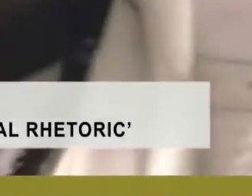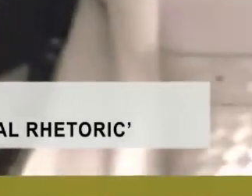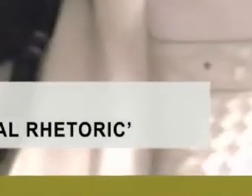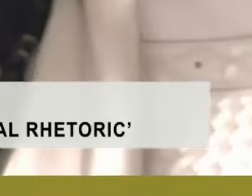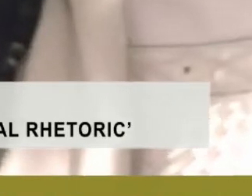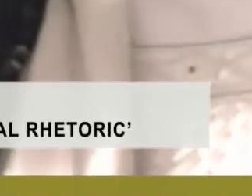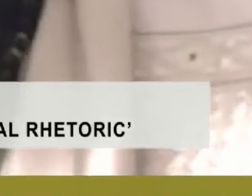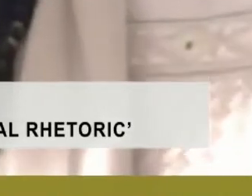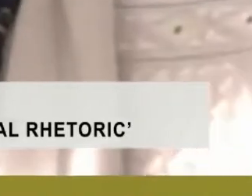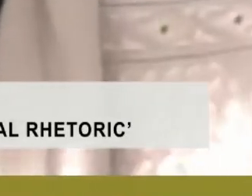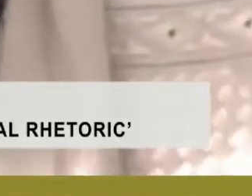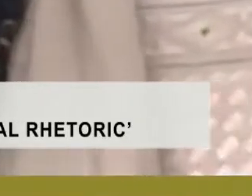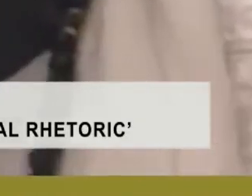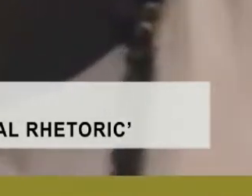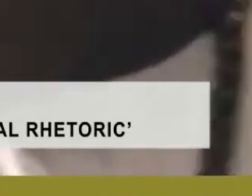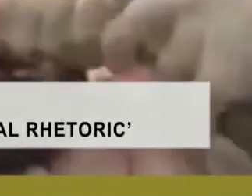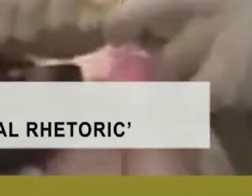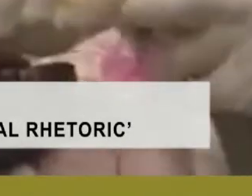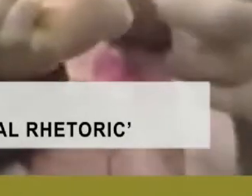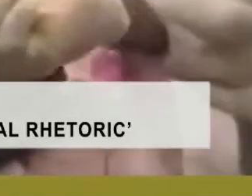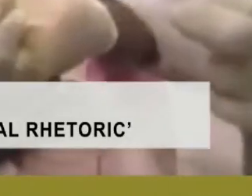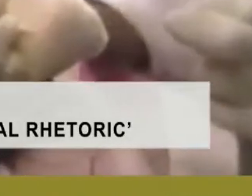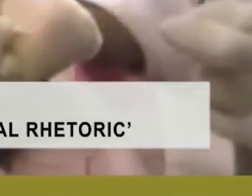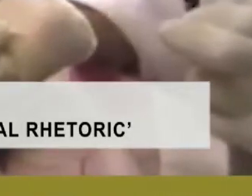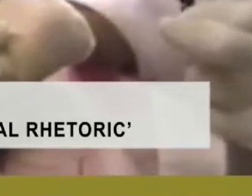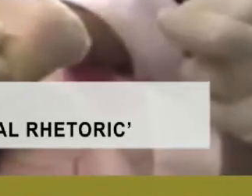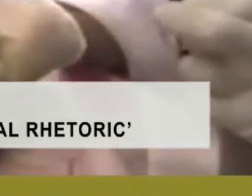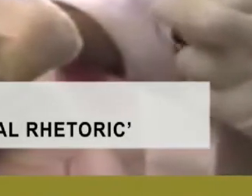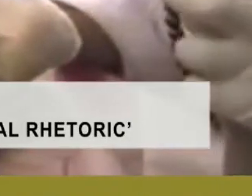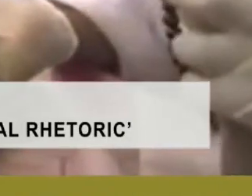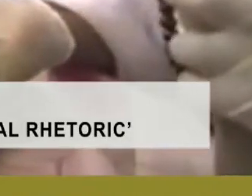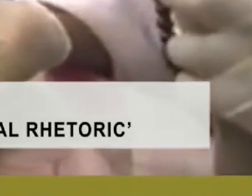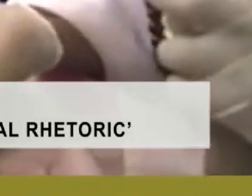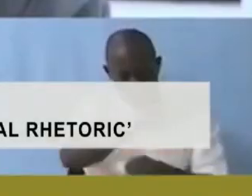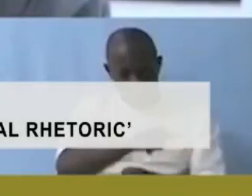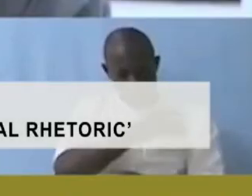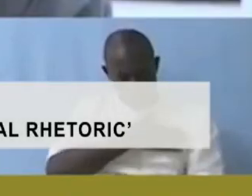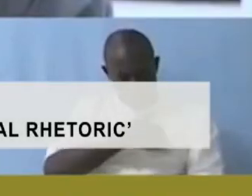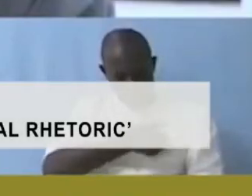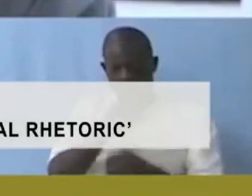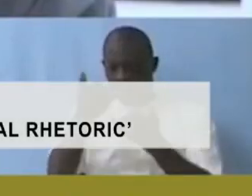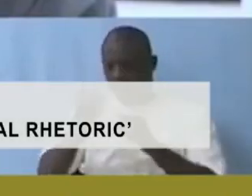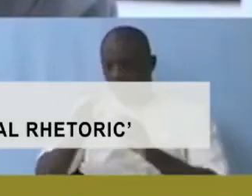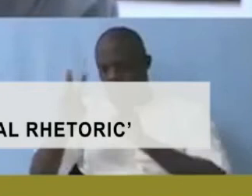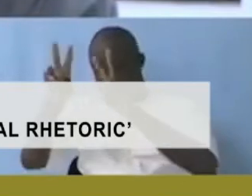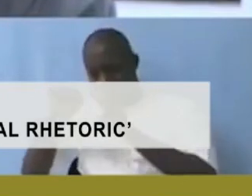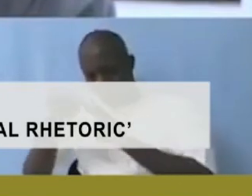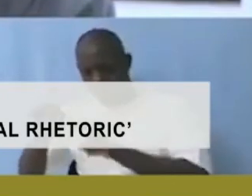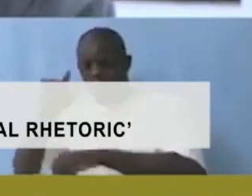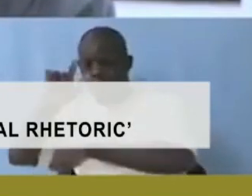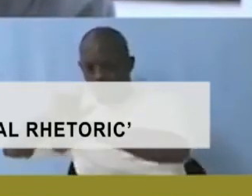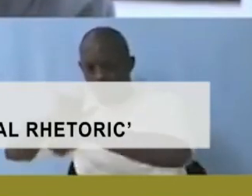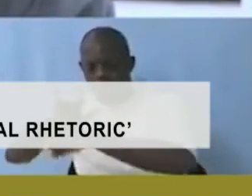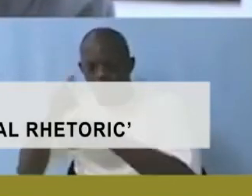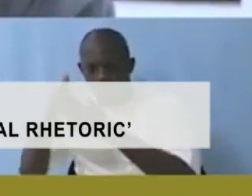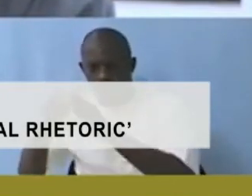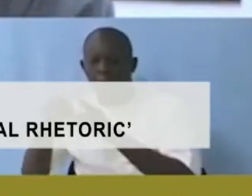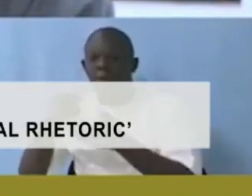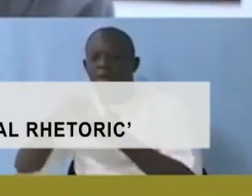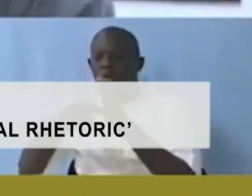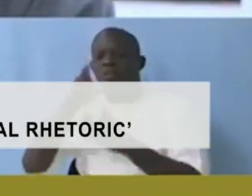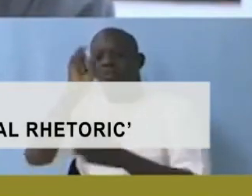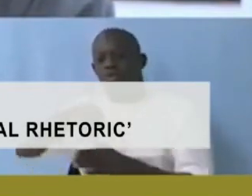most members of the cohort decided to move to the presidential treatment. For there was a decision that we have